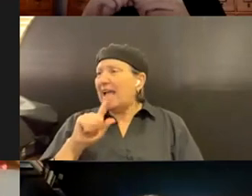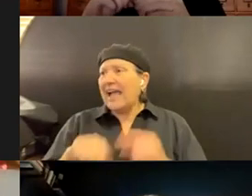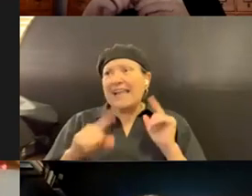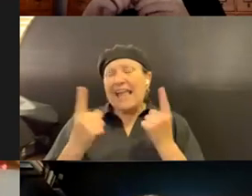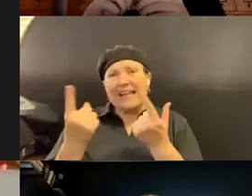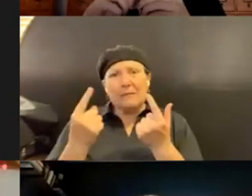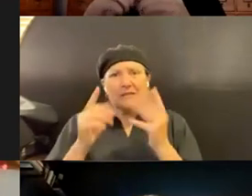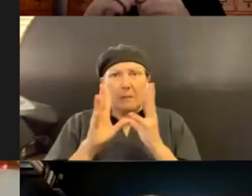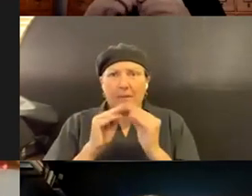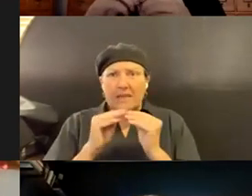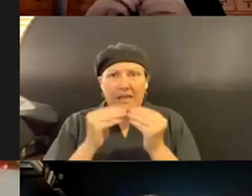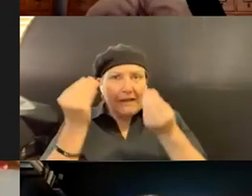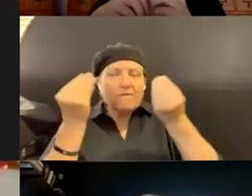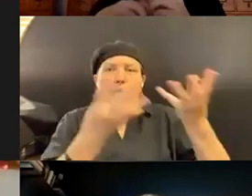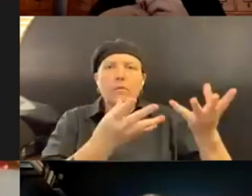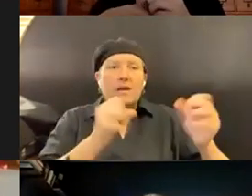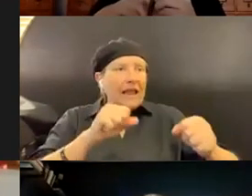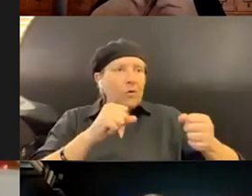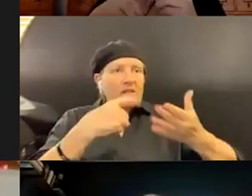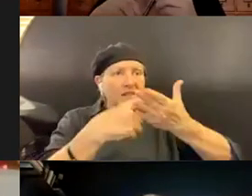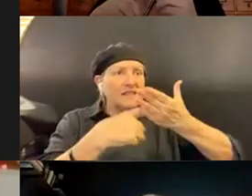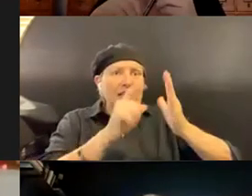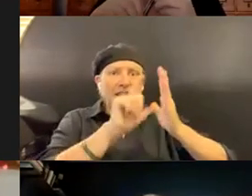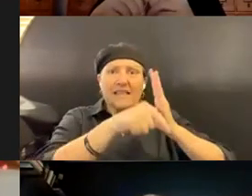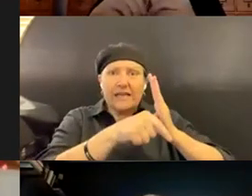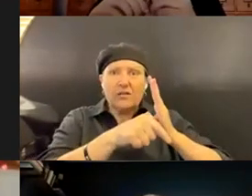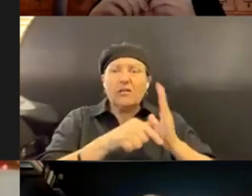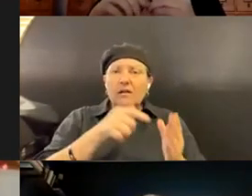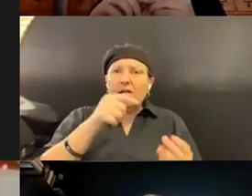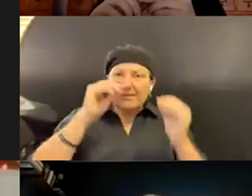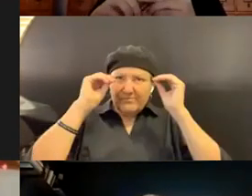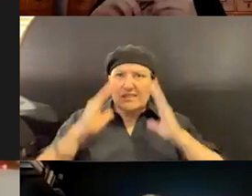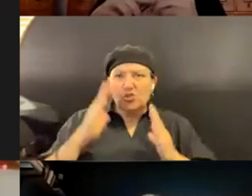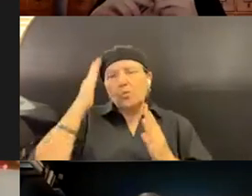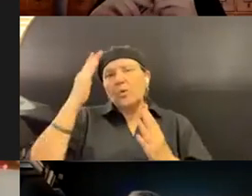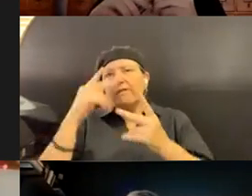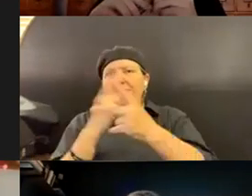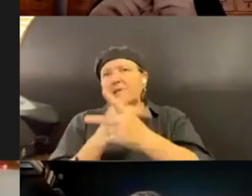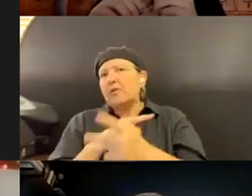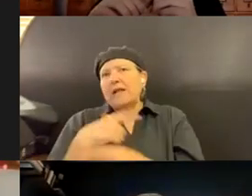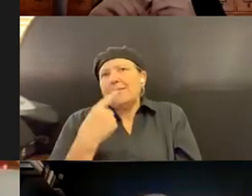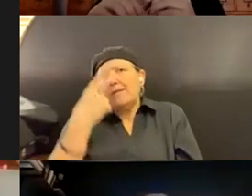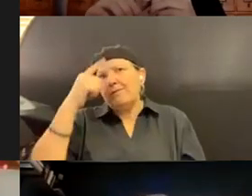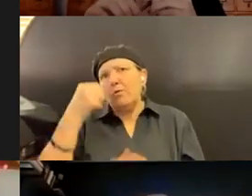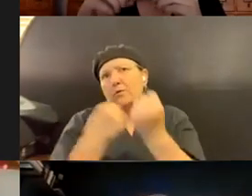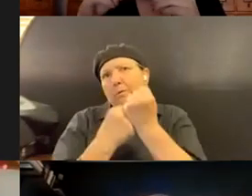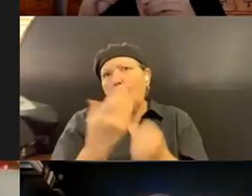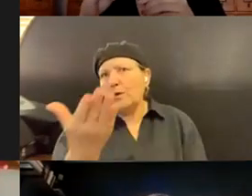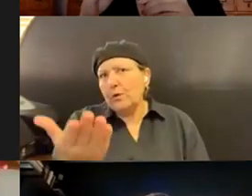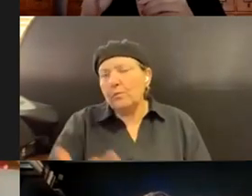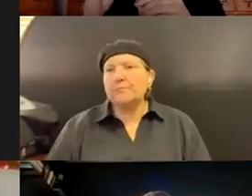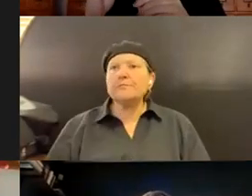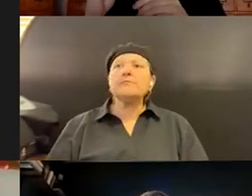there a way that we can touch base later on? And then I'm sure that he will try to figure something out. Yeah. And maybe this can relate